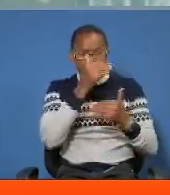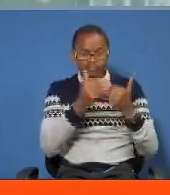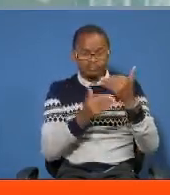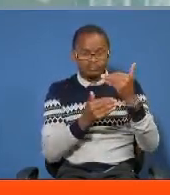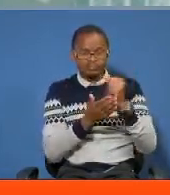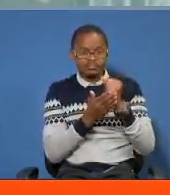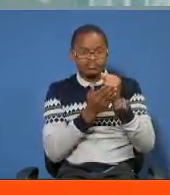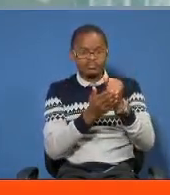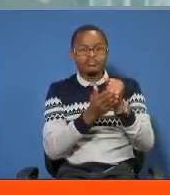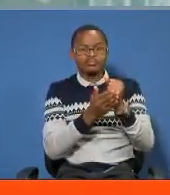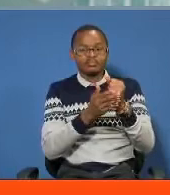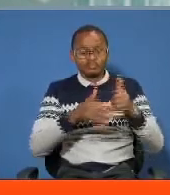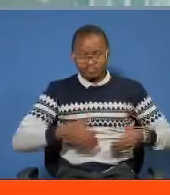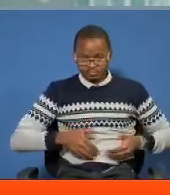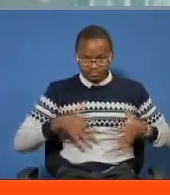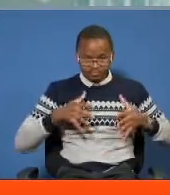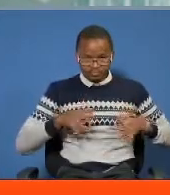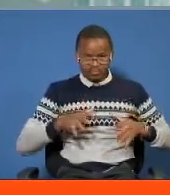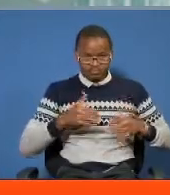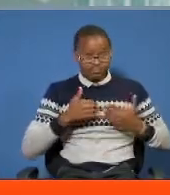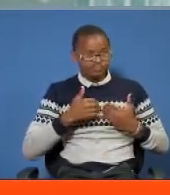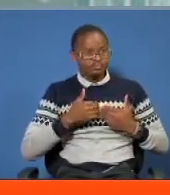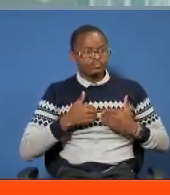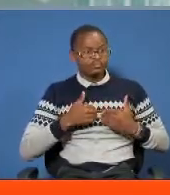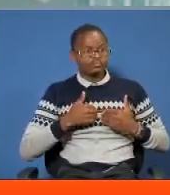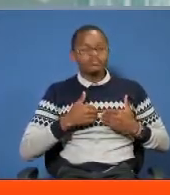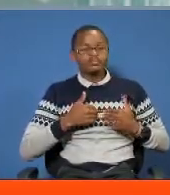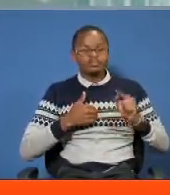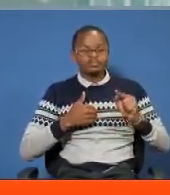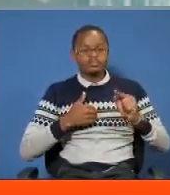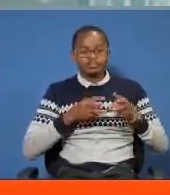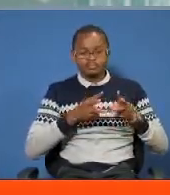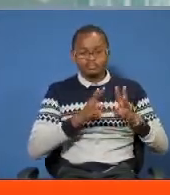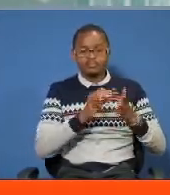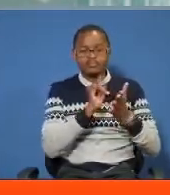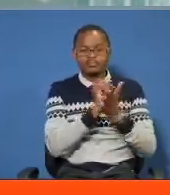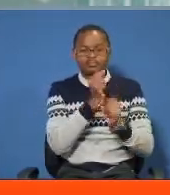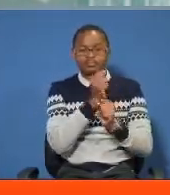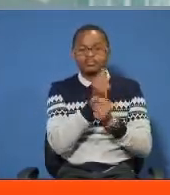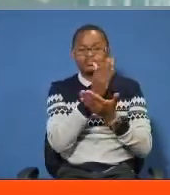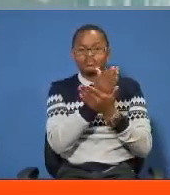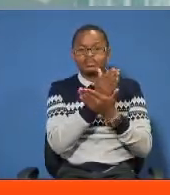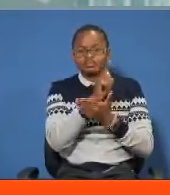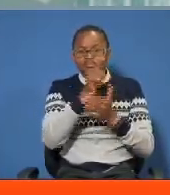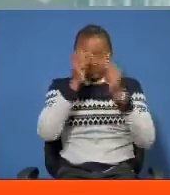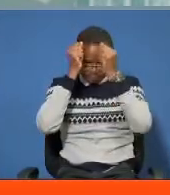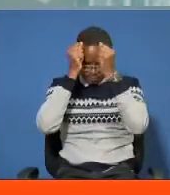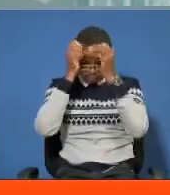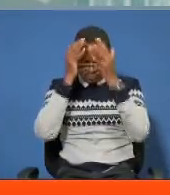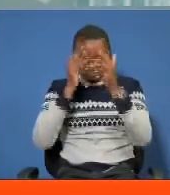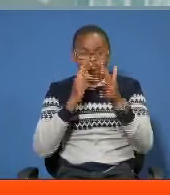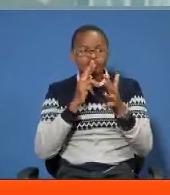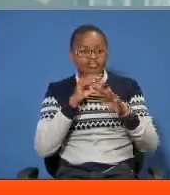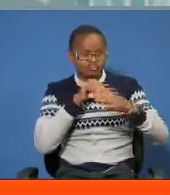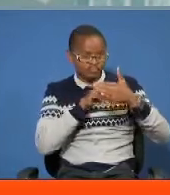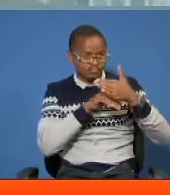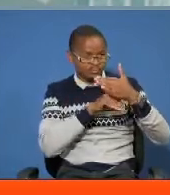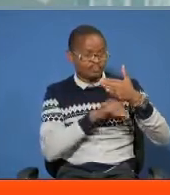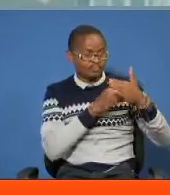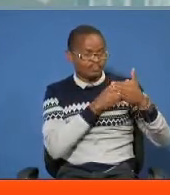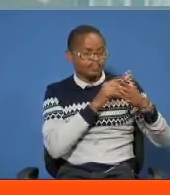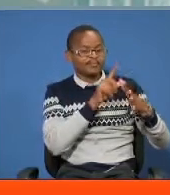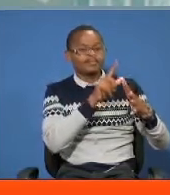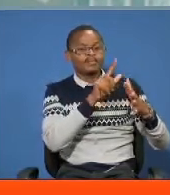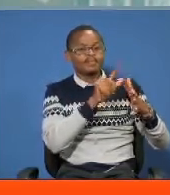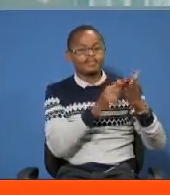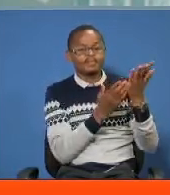the processes to help the young people, and then it has an awareness mechanism that makes sure that the students